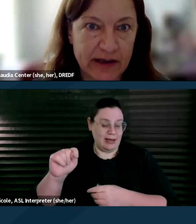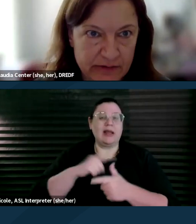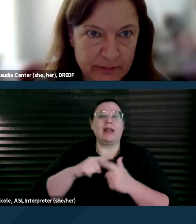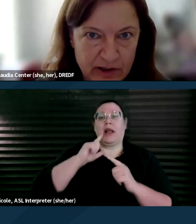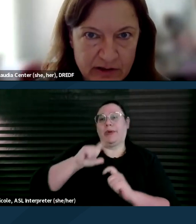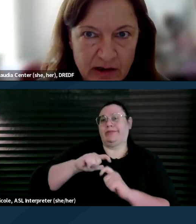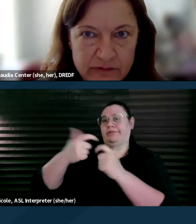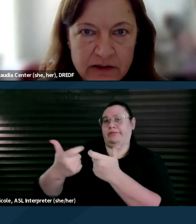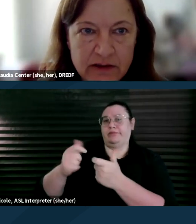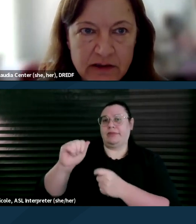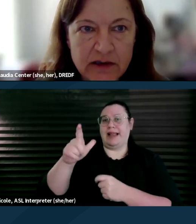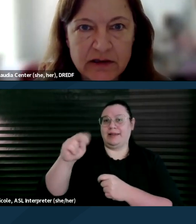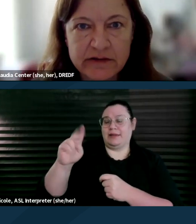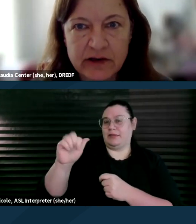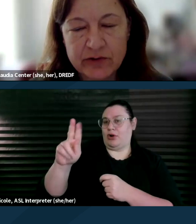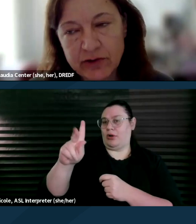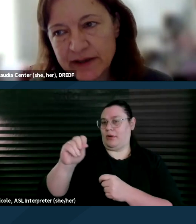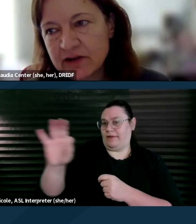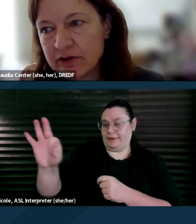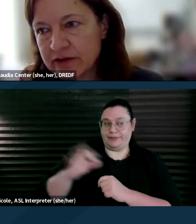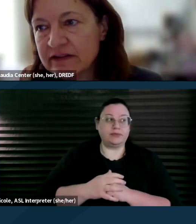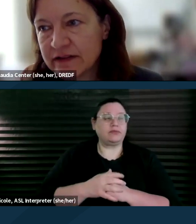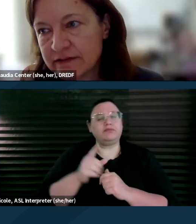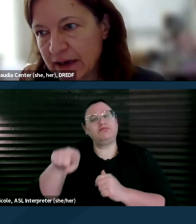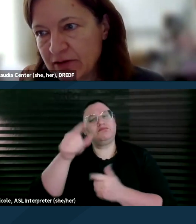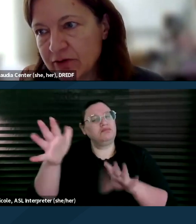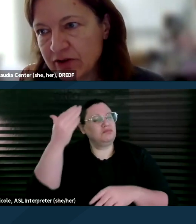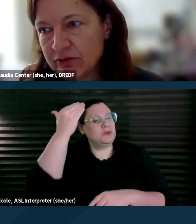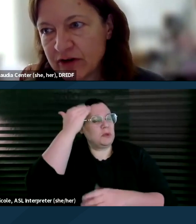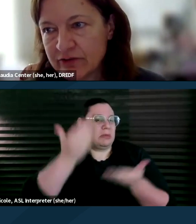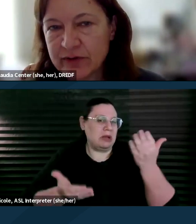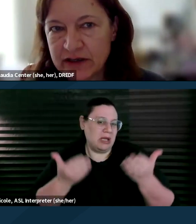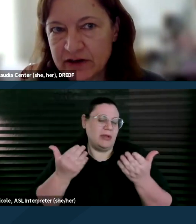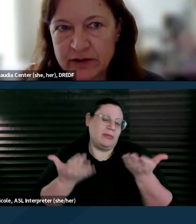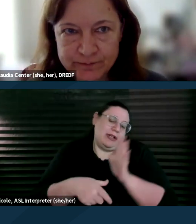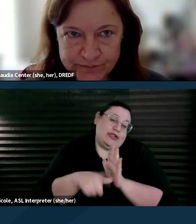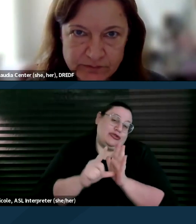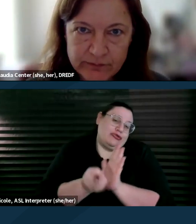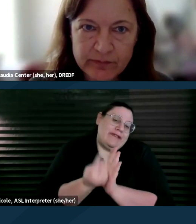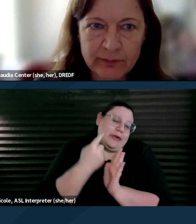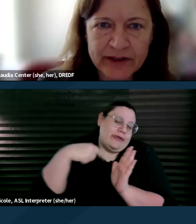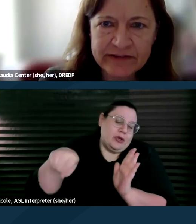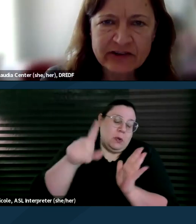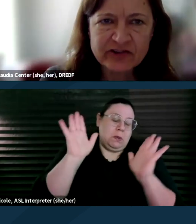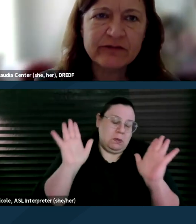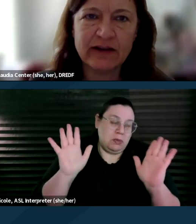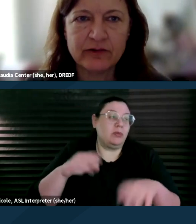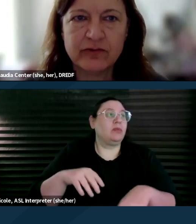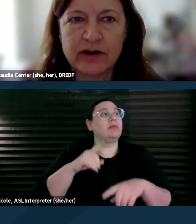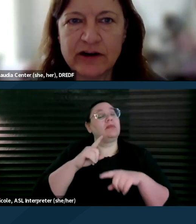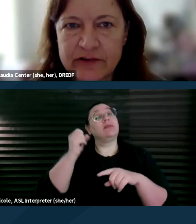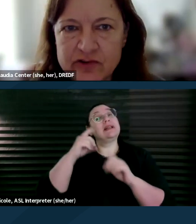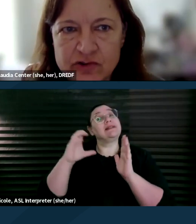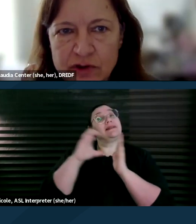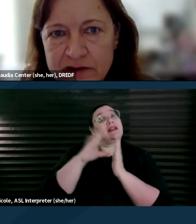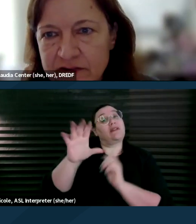over to Allison Barkoff. So you all may know this. This may be a review for everyone here. But Section